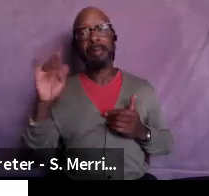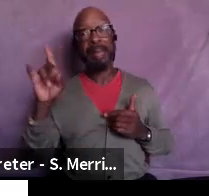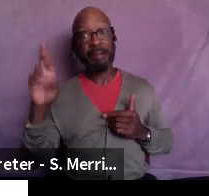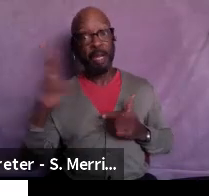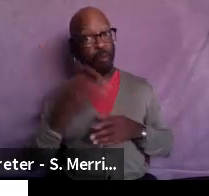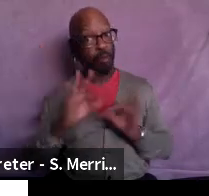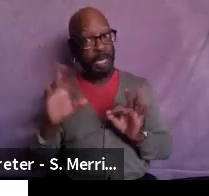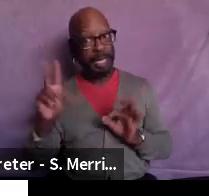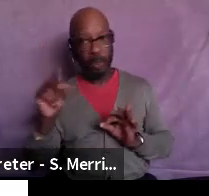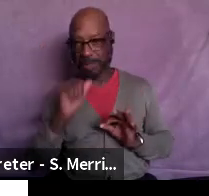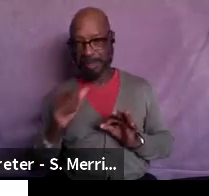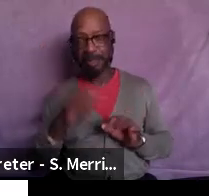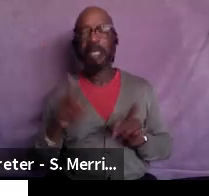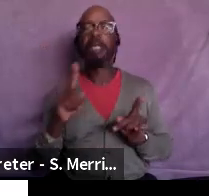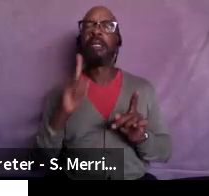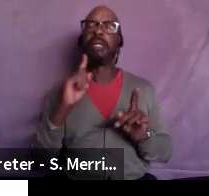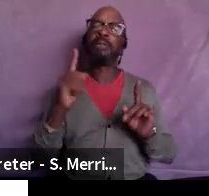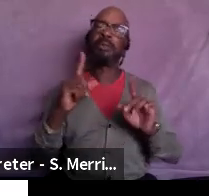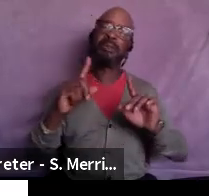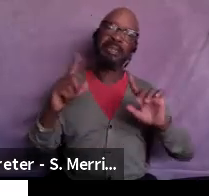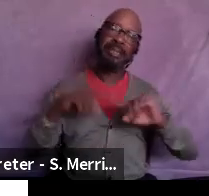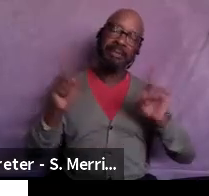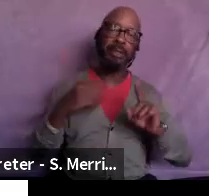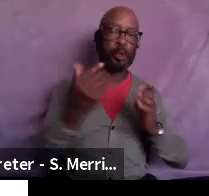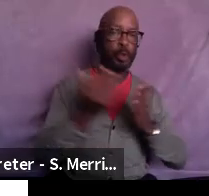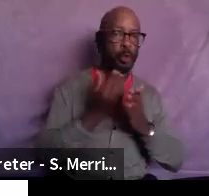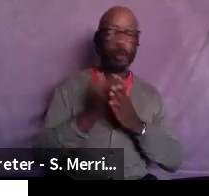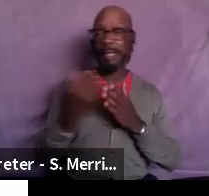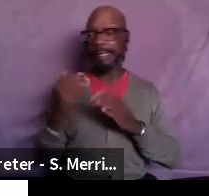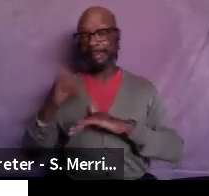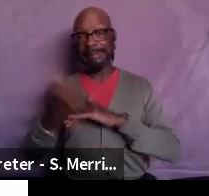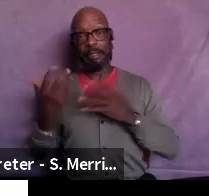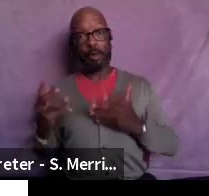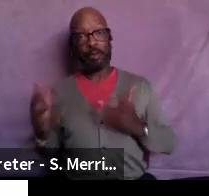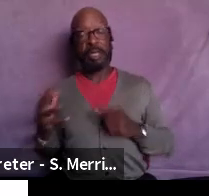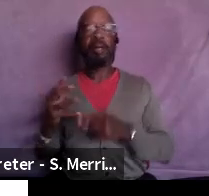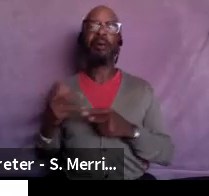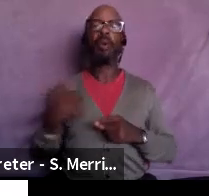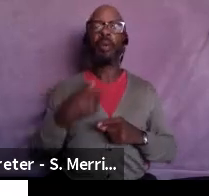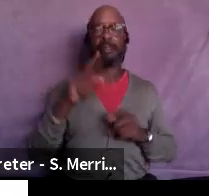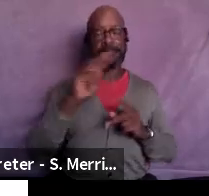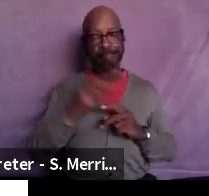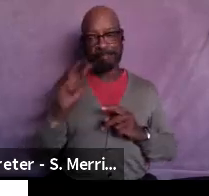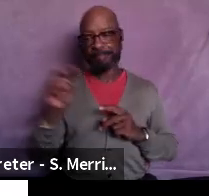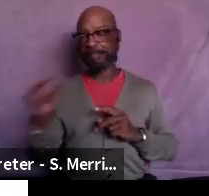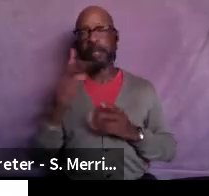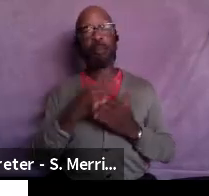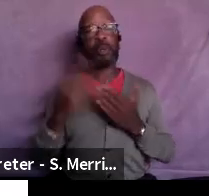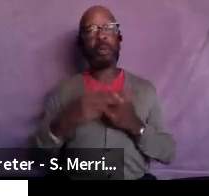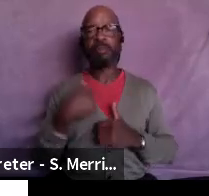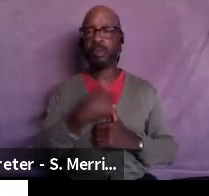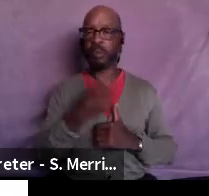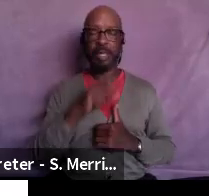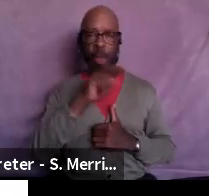there is distinctions between new and existing facilities. And when we look at programs, we are looking at their programs in